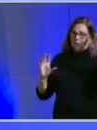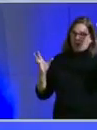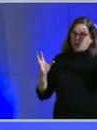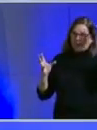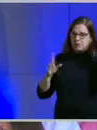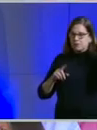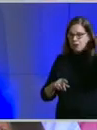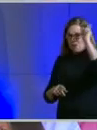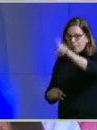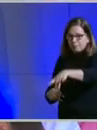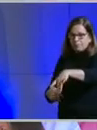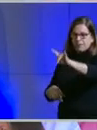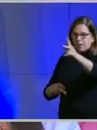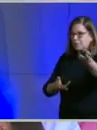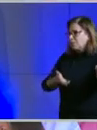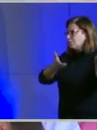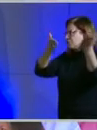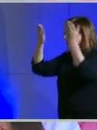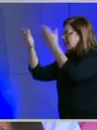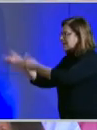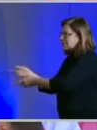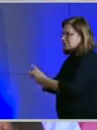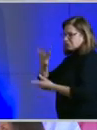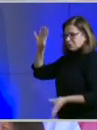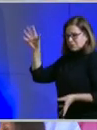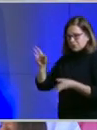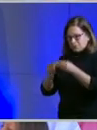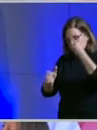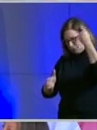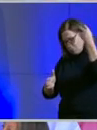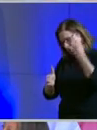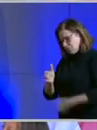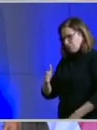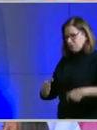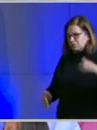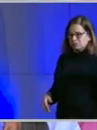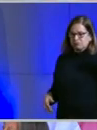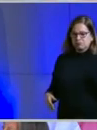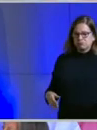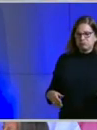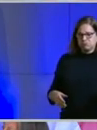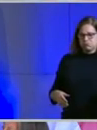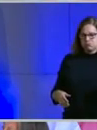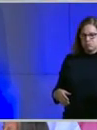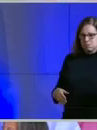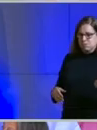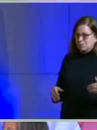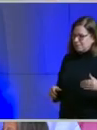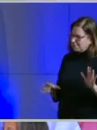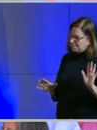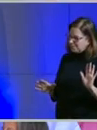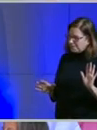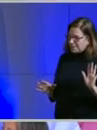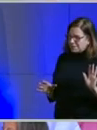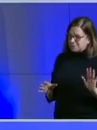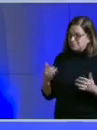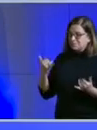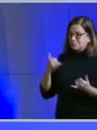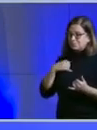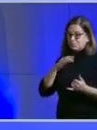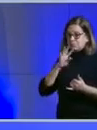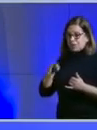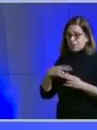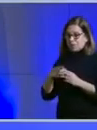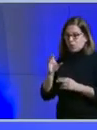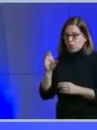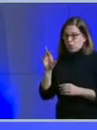violent crime and the homicide rate, we're going to continue these efforts to strengthen our EMS system in 2019 by expanding the nurse triage